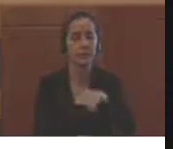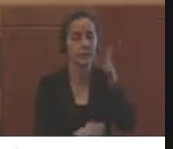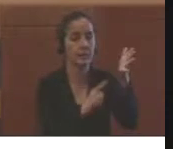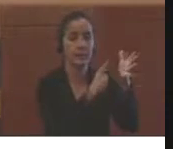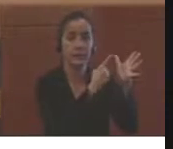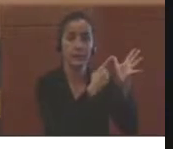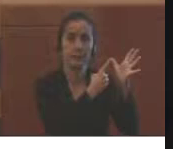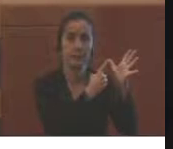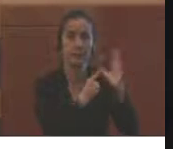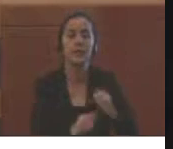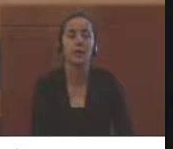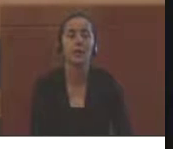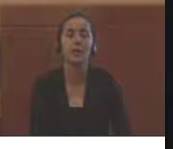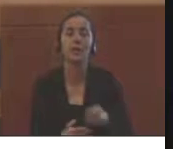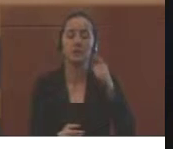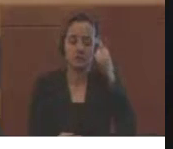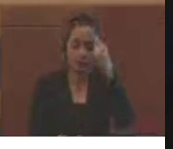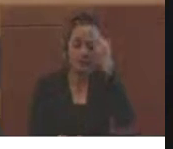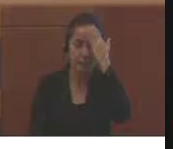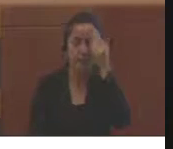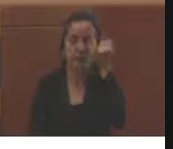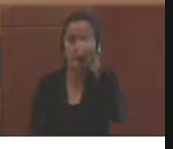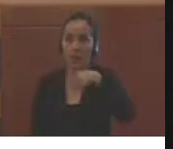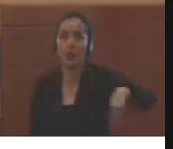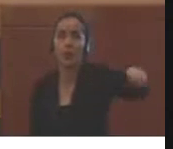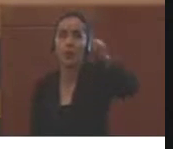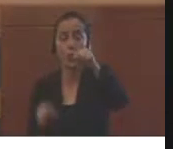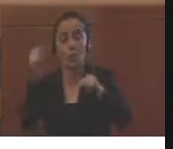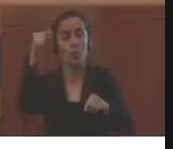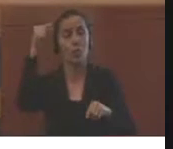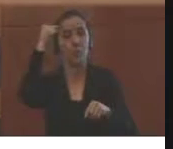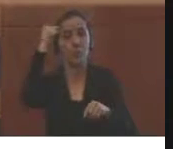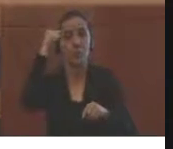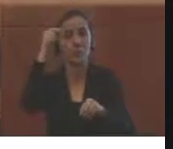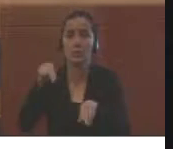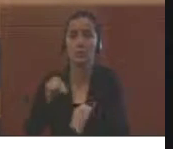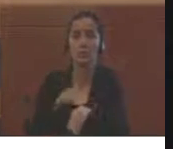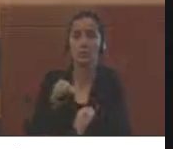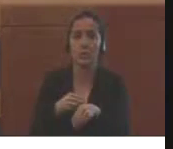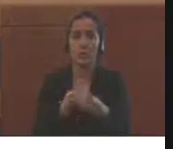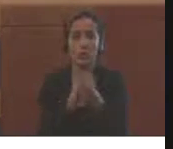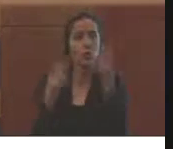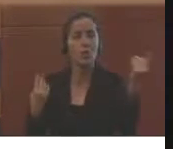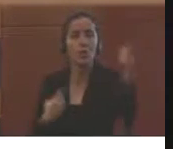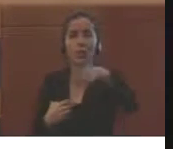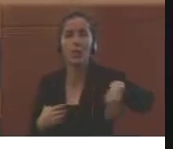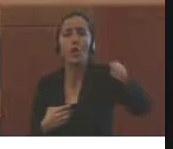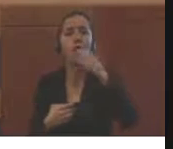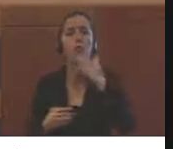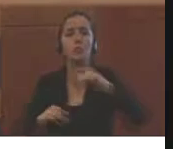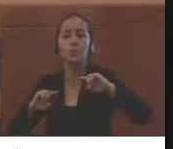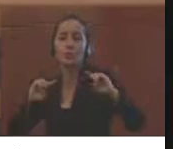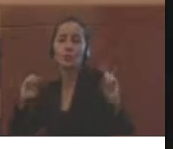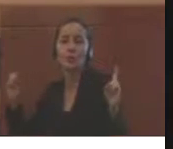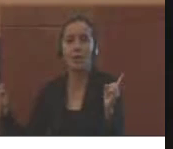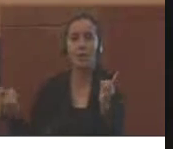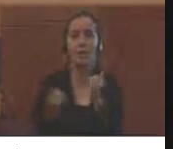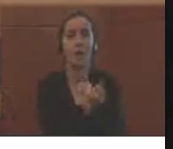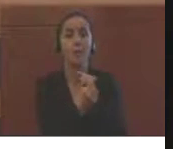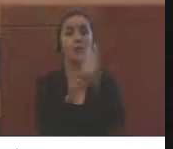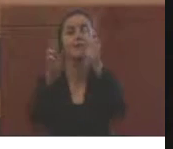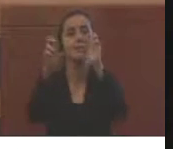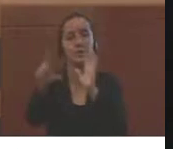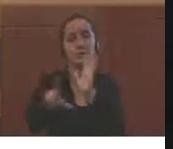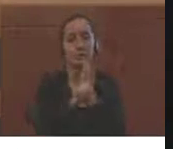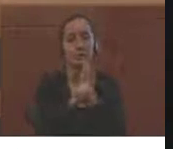5. Highlight the leadership of national governments and the significant progress in the transformation of the legal and